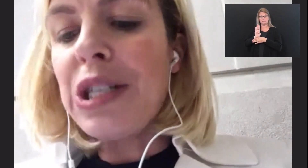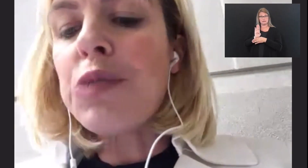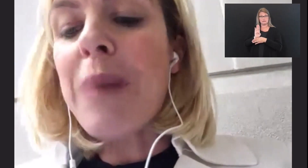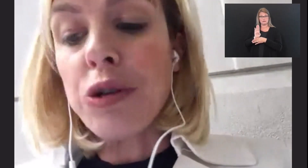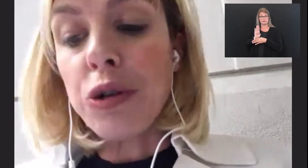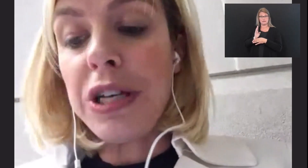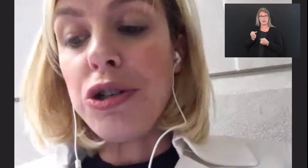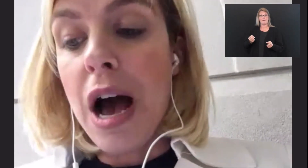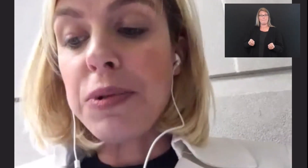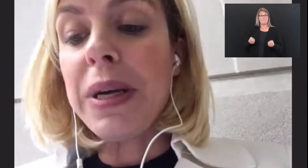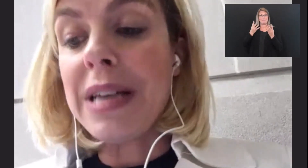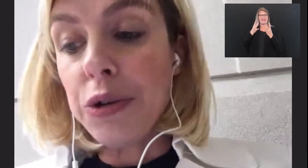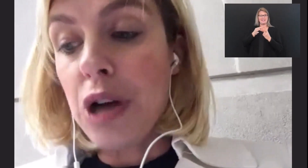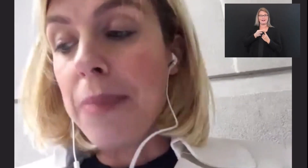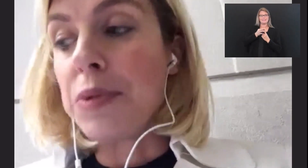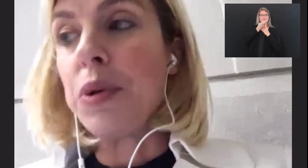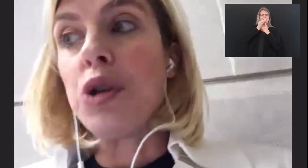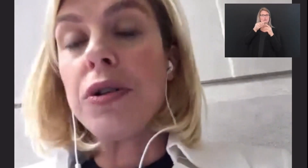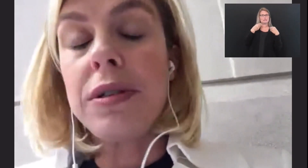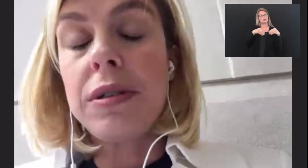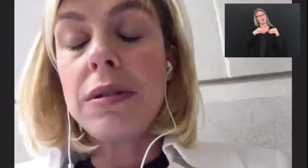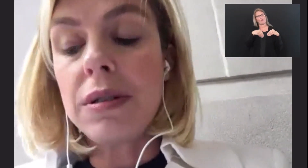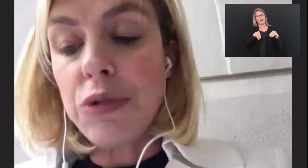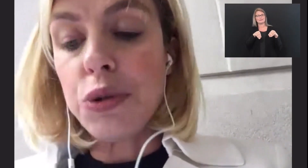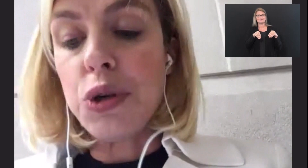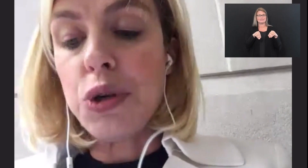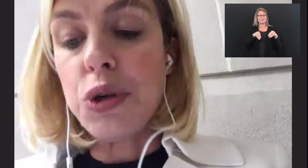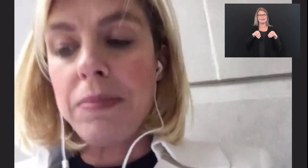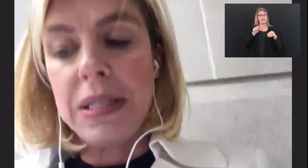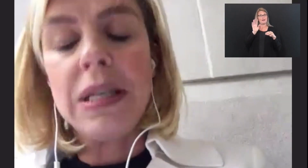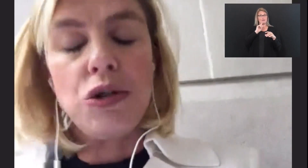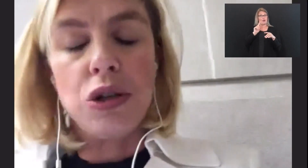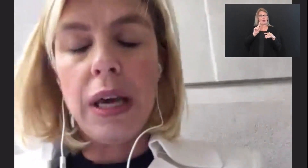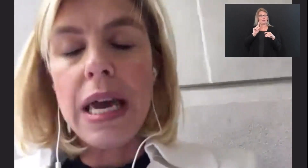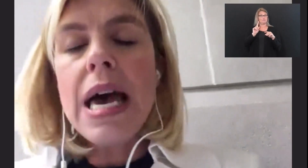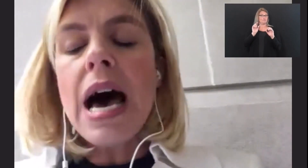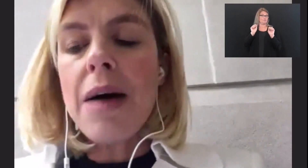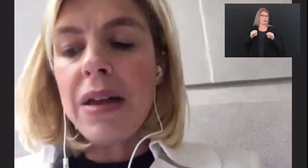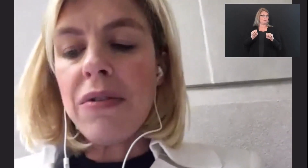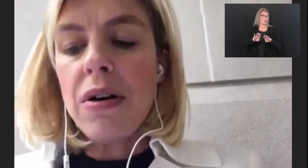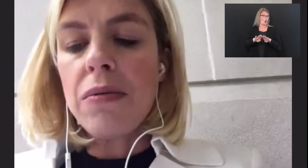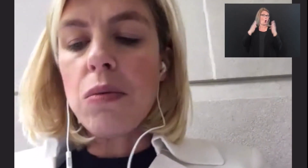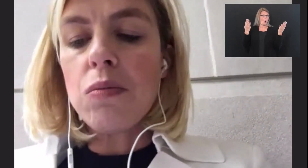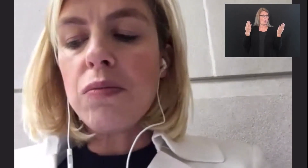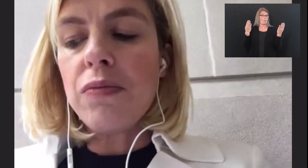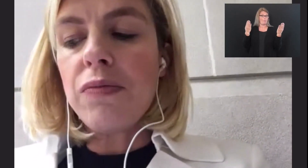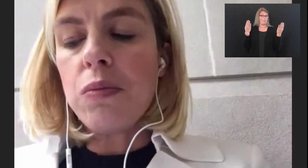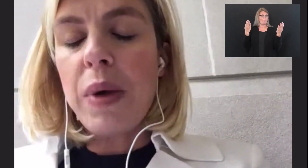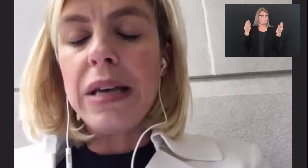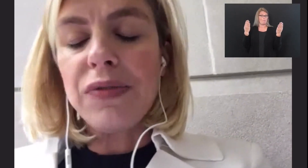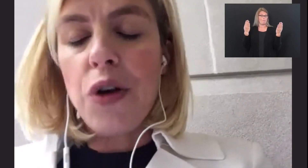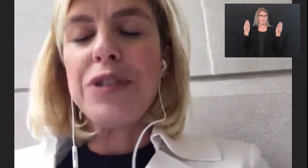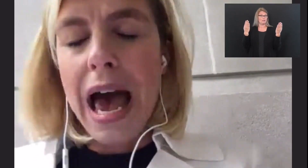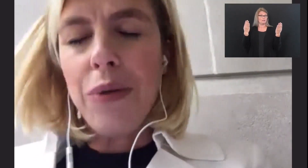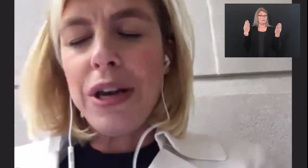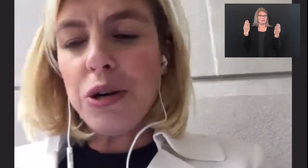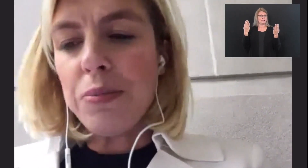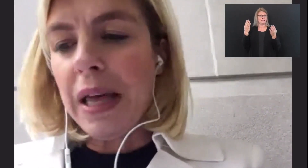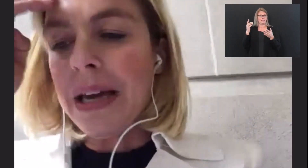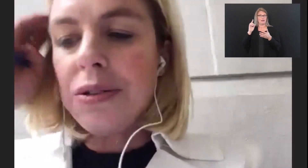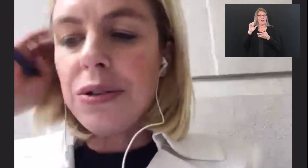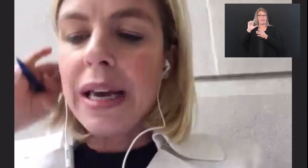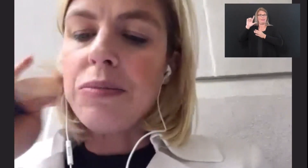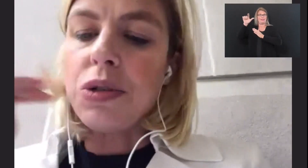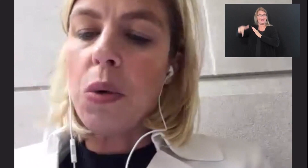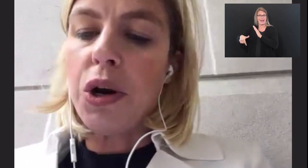include many specialty shops, retail shops, which are scheduled to open potentially in weeks farther down in your